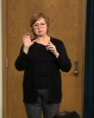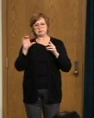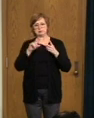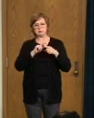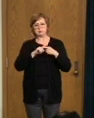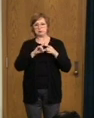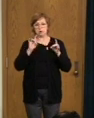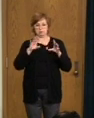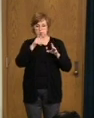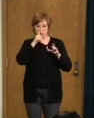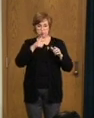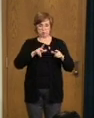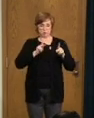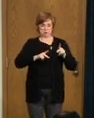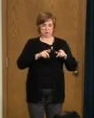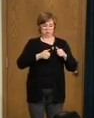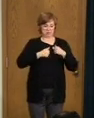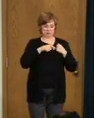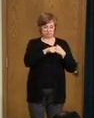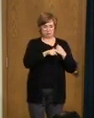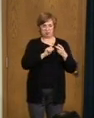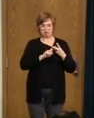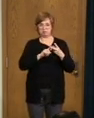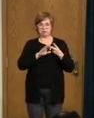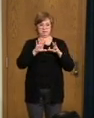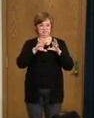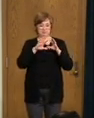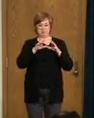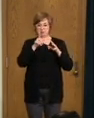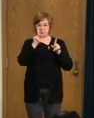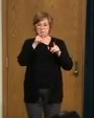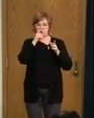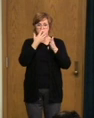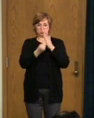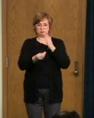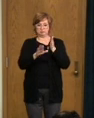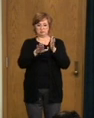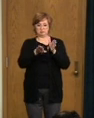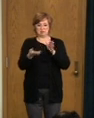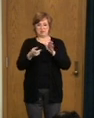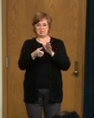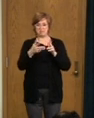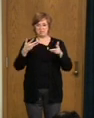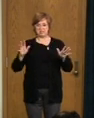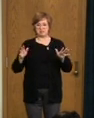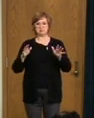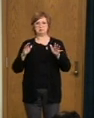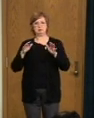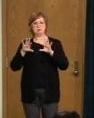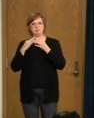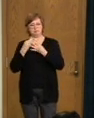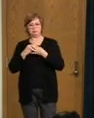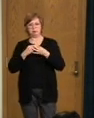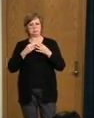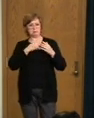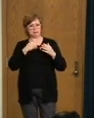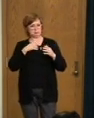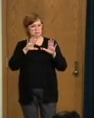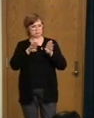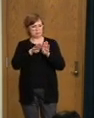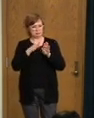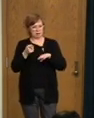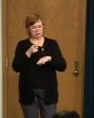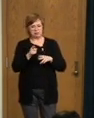It is devastating for their families. It is devastating for, the care staff, who in many cases are family and